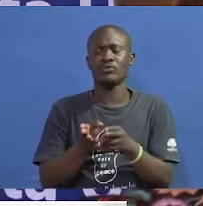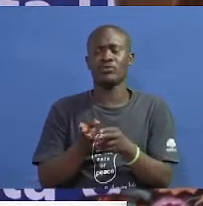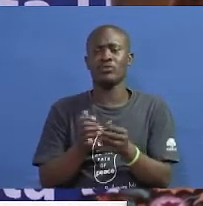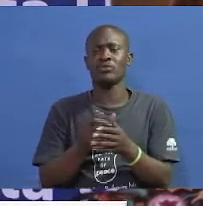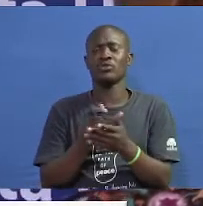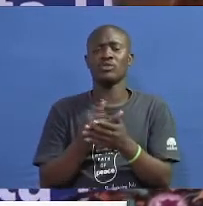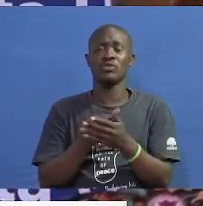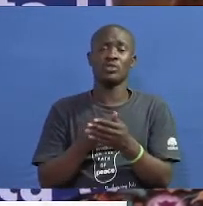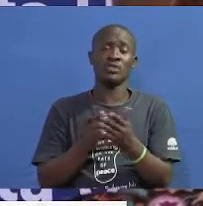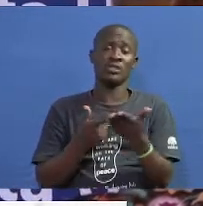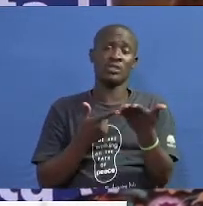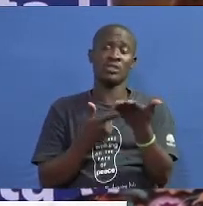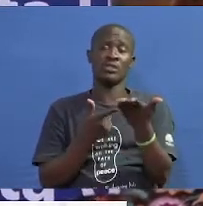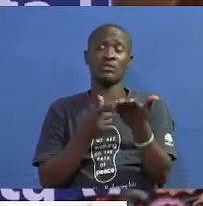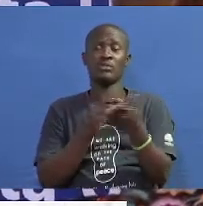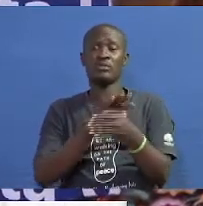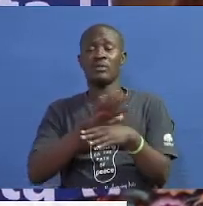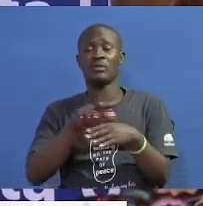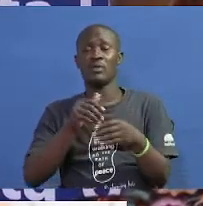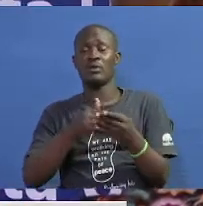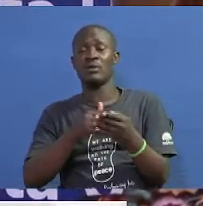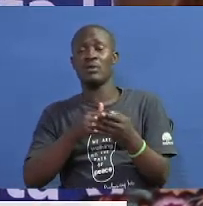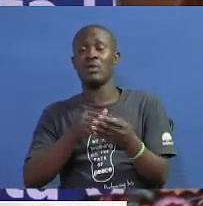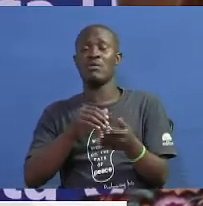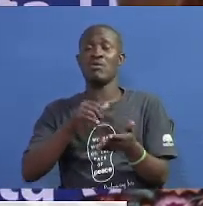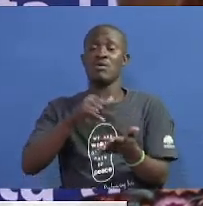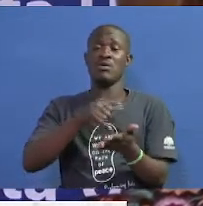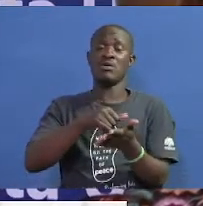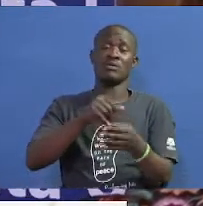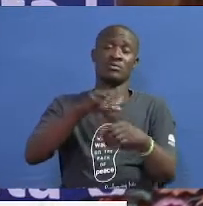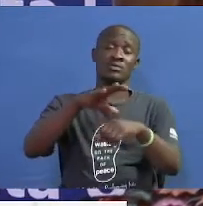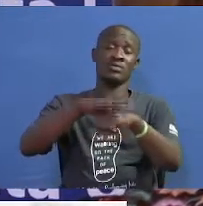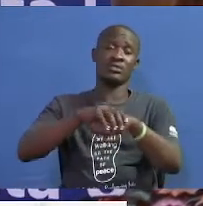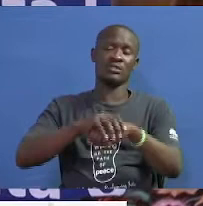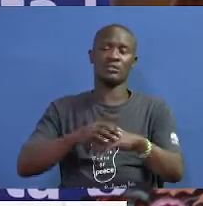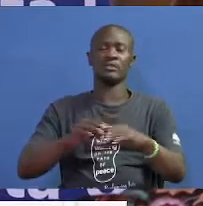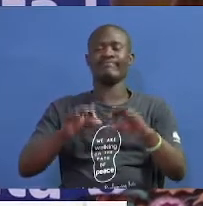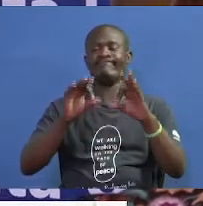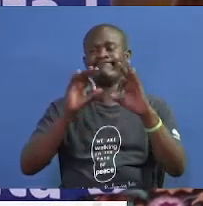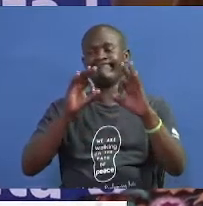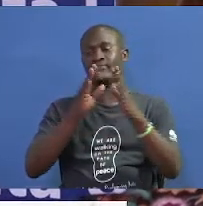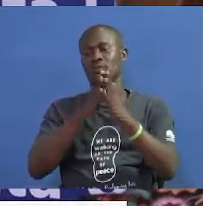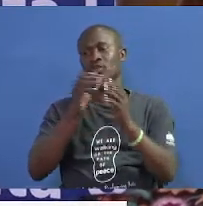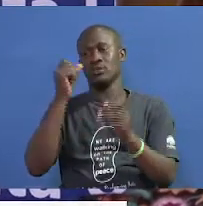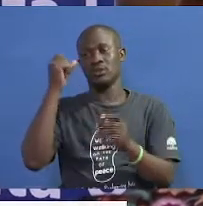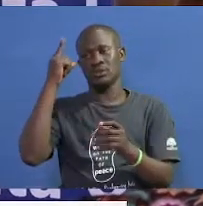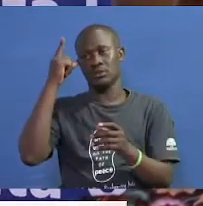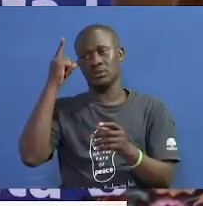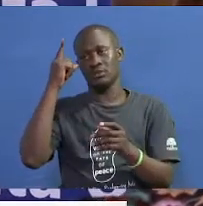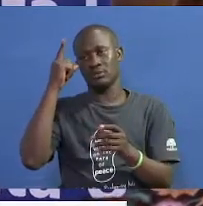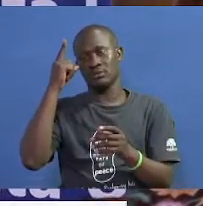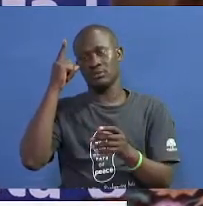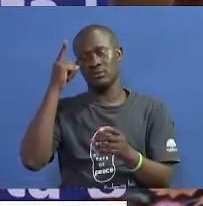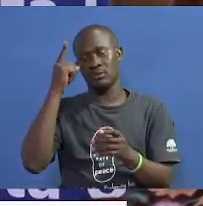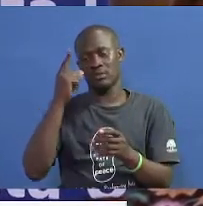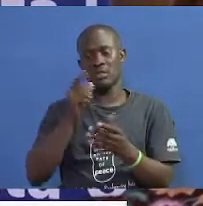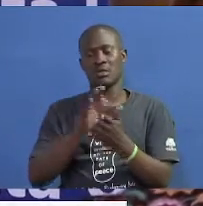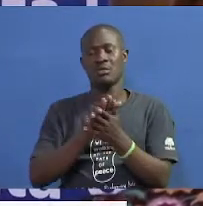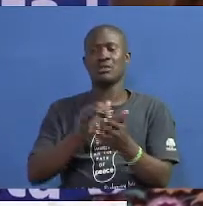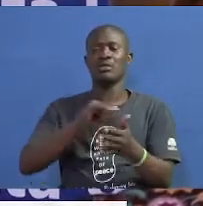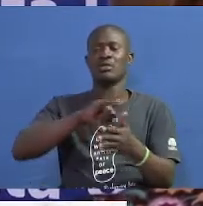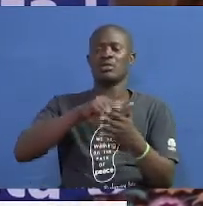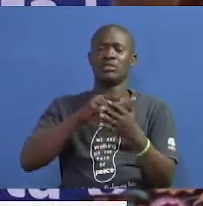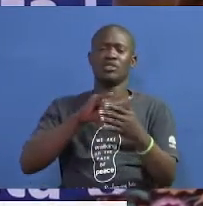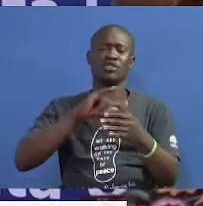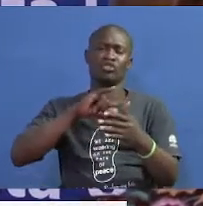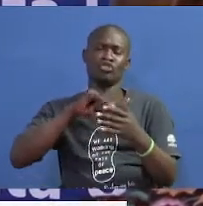is quite intuitive, and it's got a wonderful, easily understandable design to it. And it's